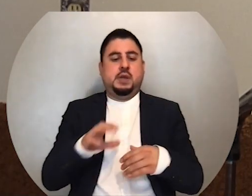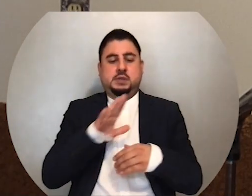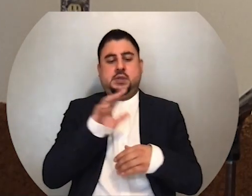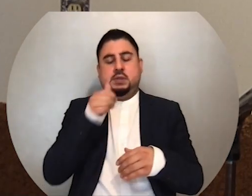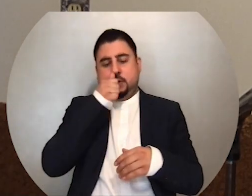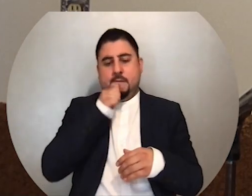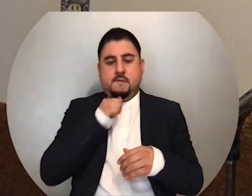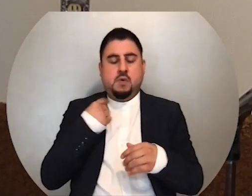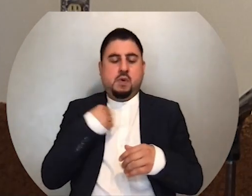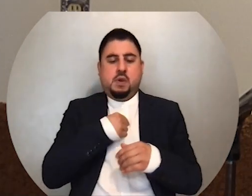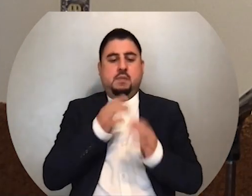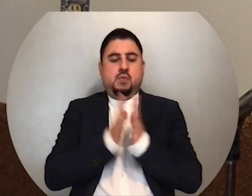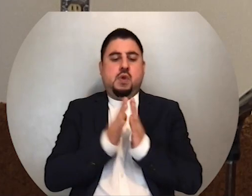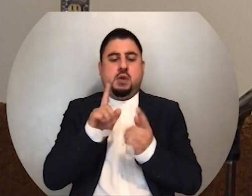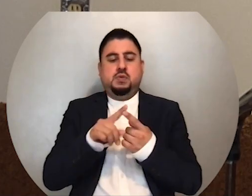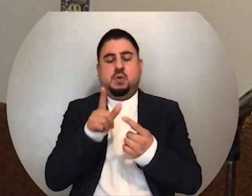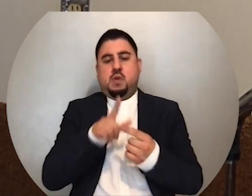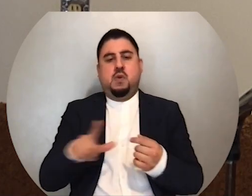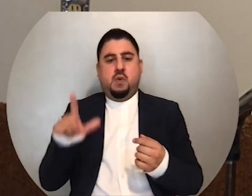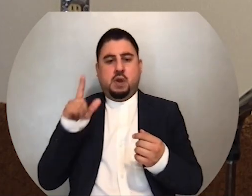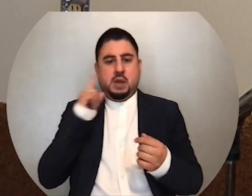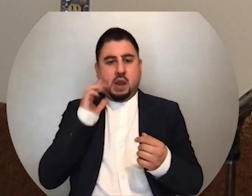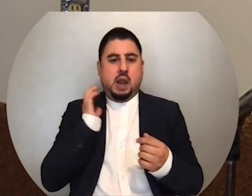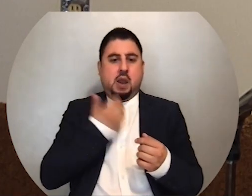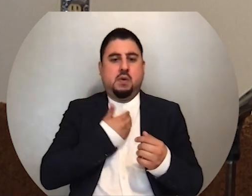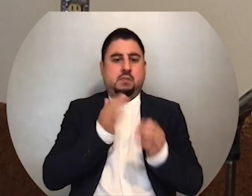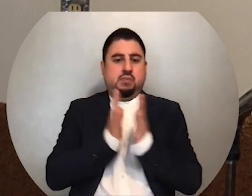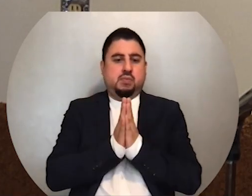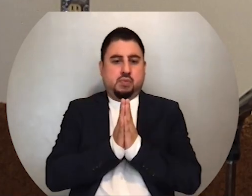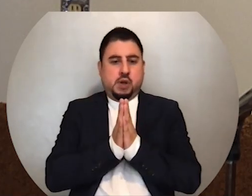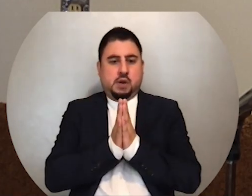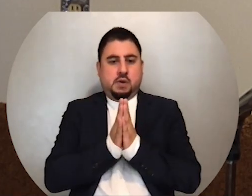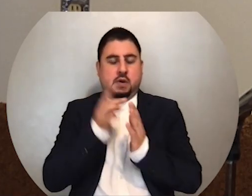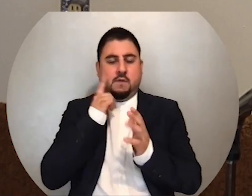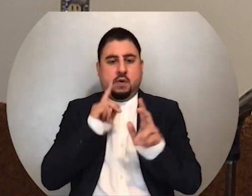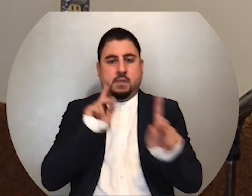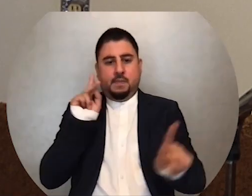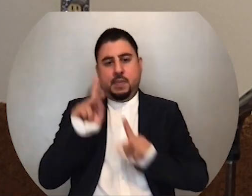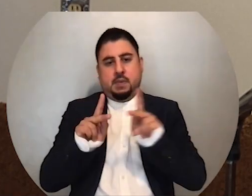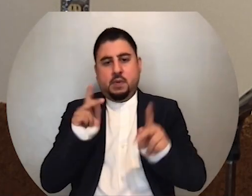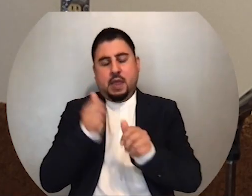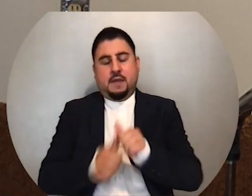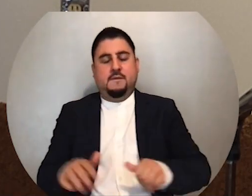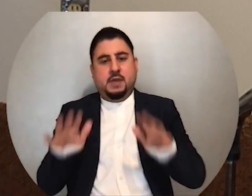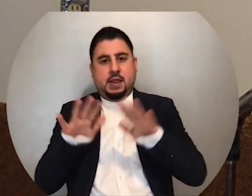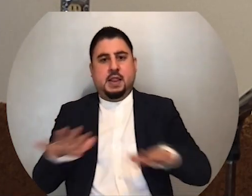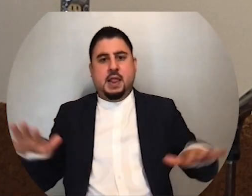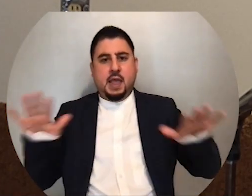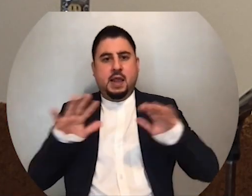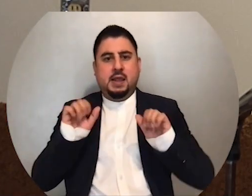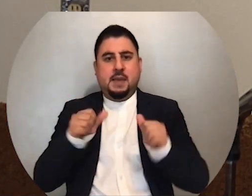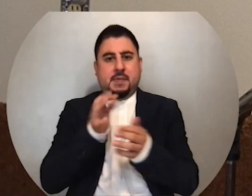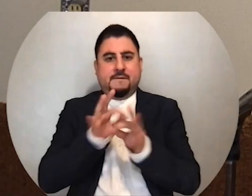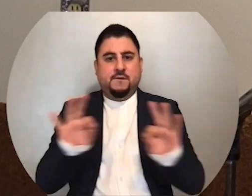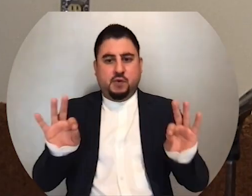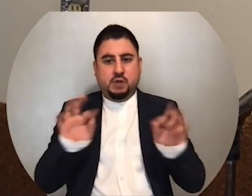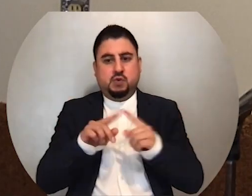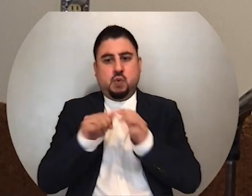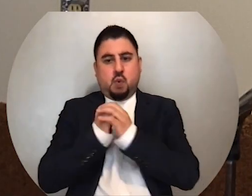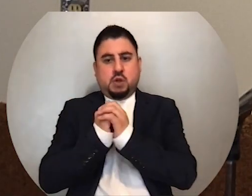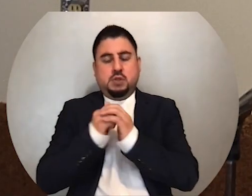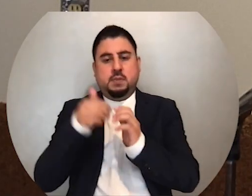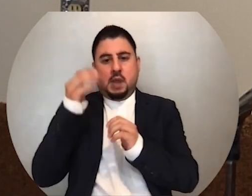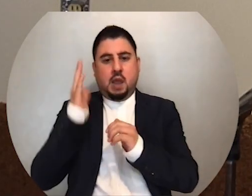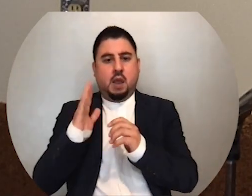sufferings, let us pray to the Lord. Lord, hear our prayers. For the peoples of every land, that they be free to